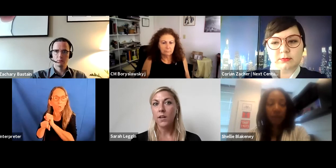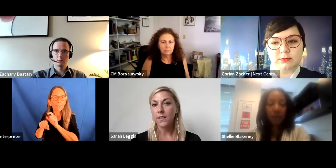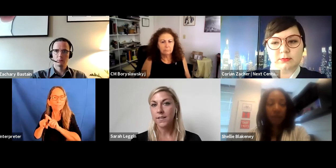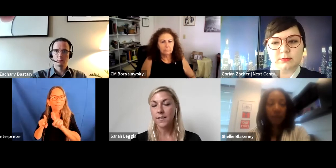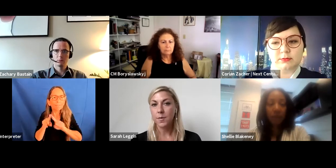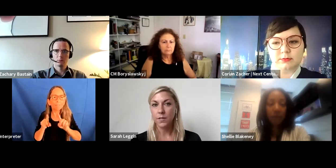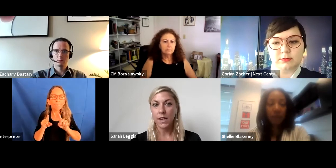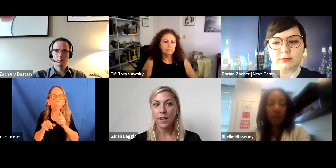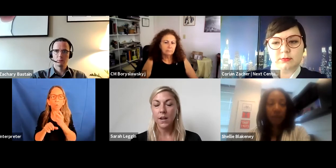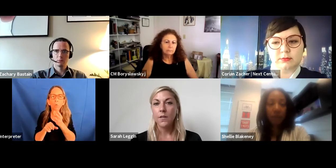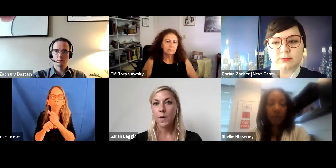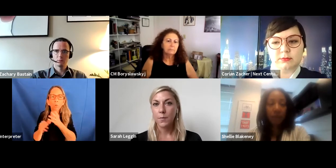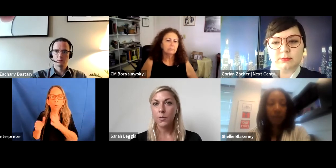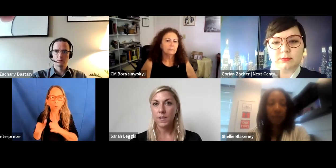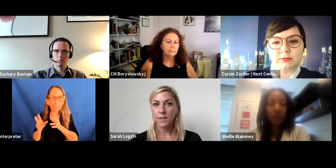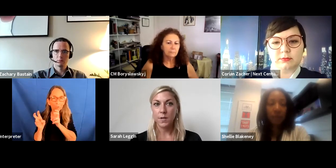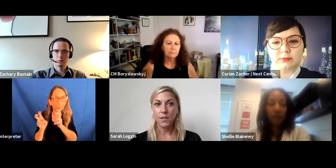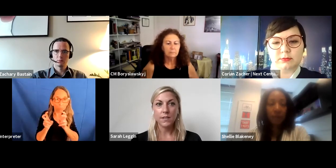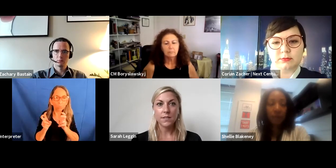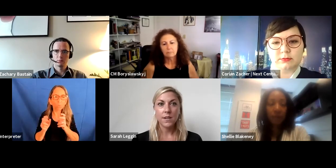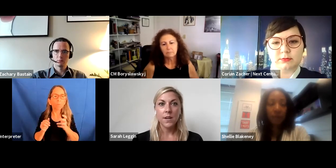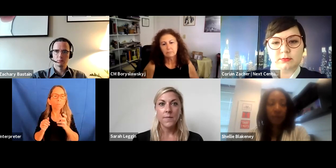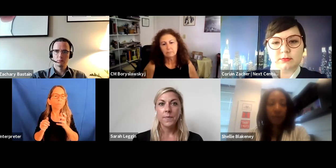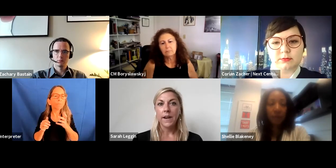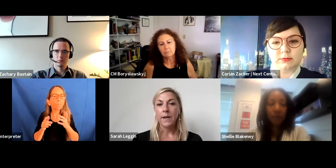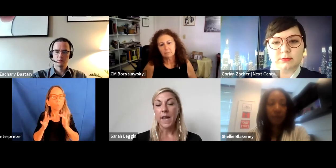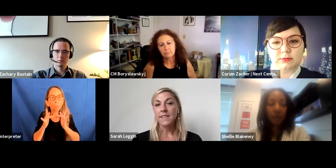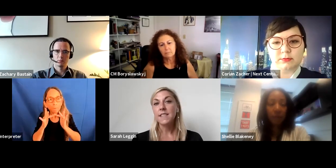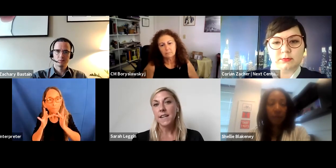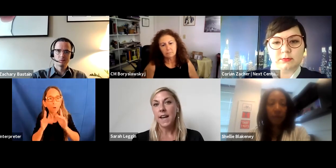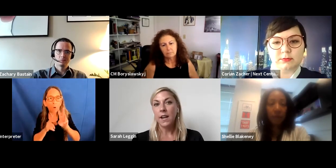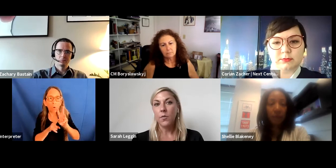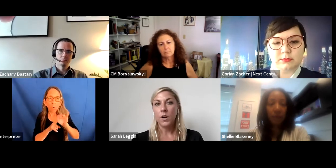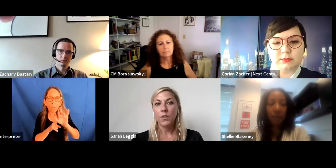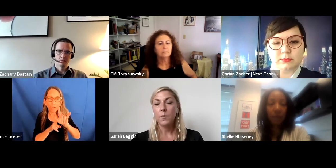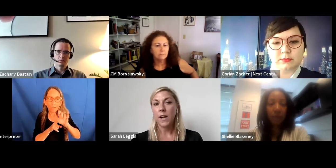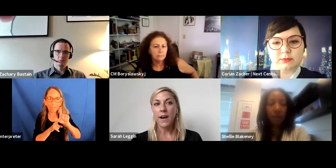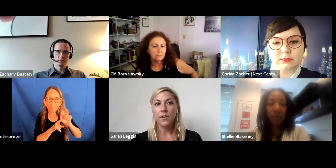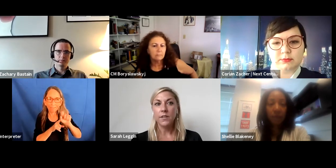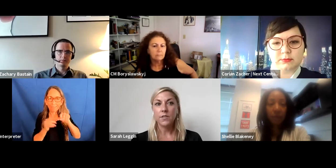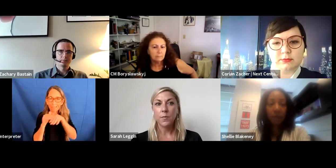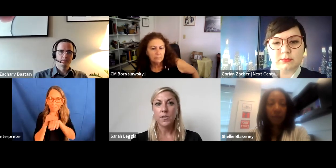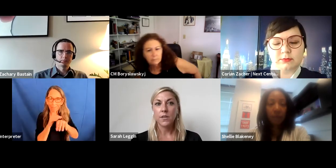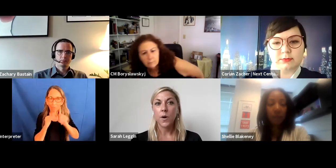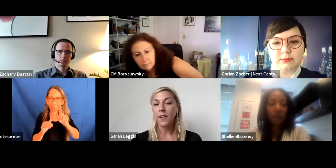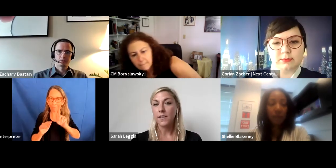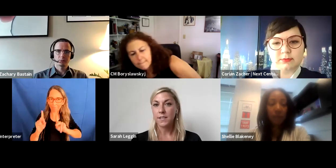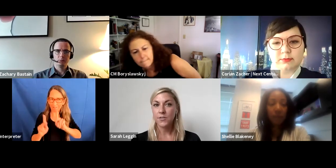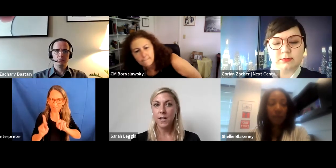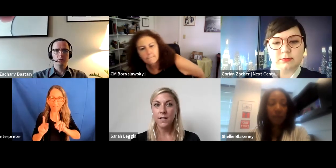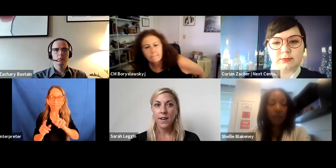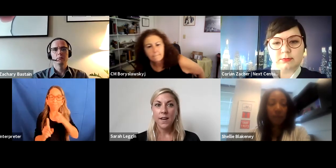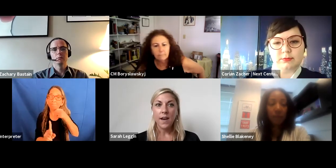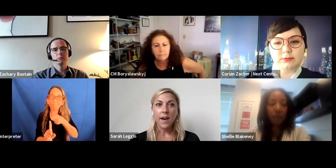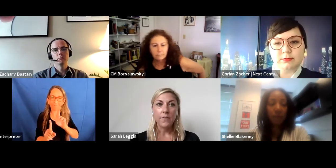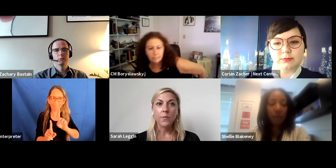promoting wireless accessibility for people with disabilities. At CTIA, we're really proud to represent the wireless